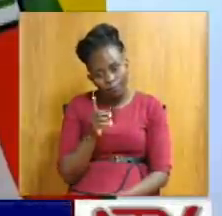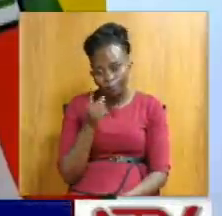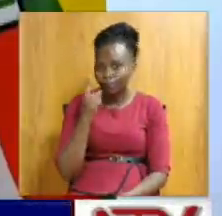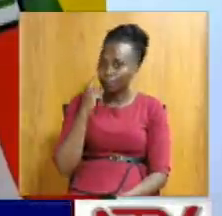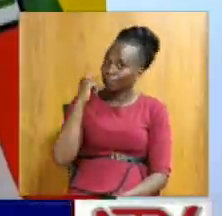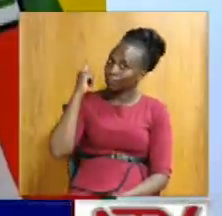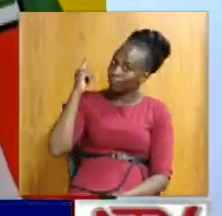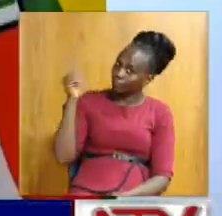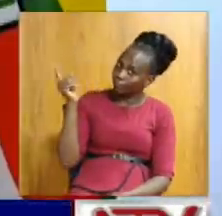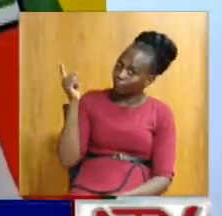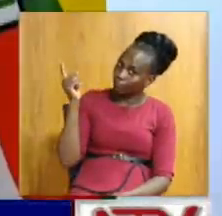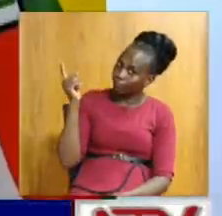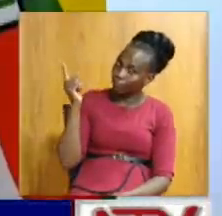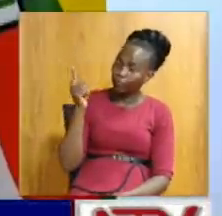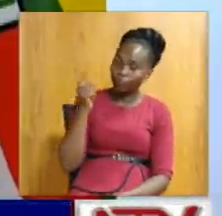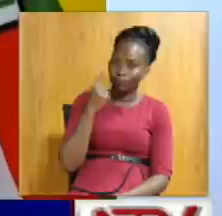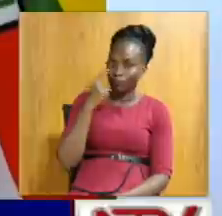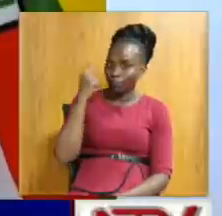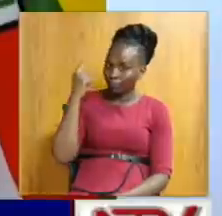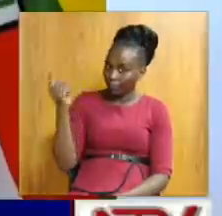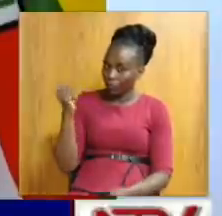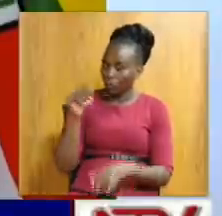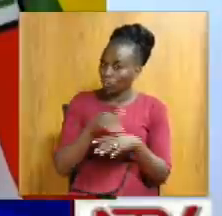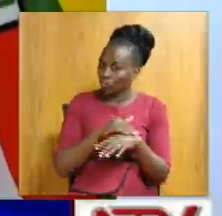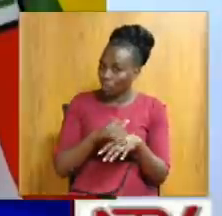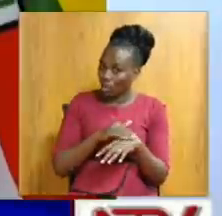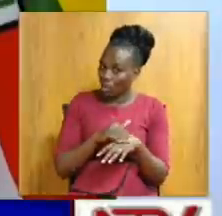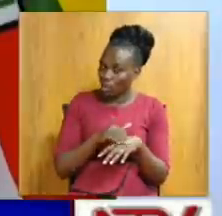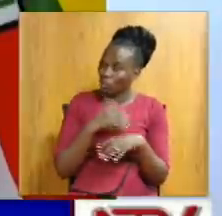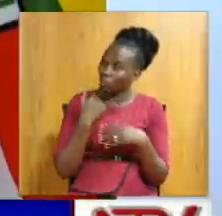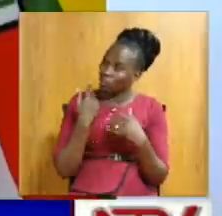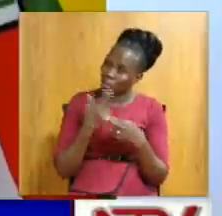akashankara, nze nkaita akashankara, abo mu Ruganda bakaita batya.